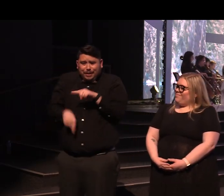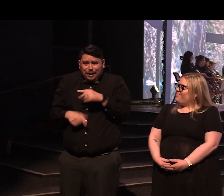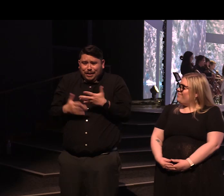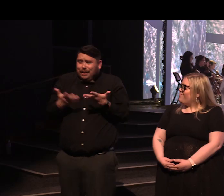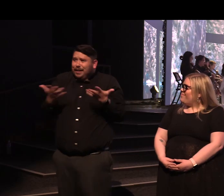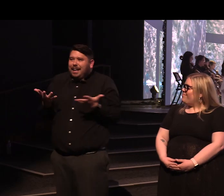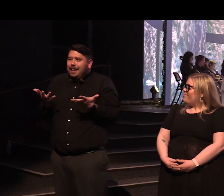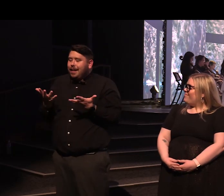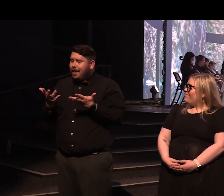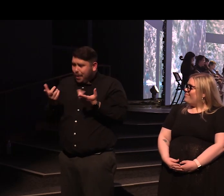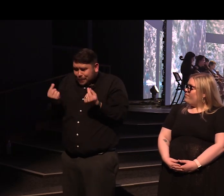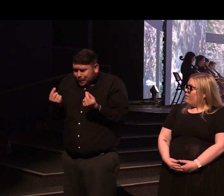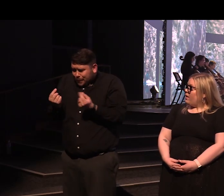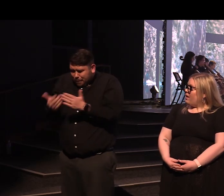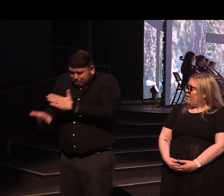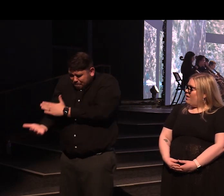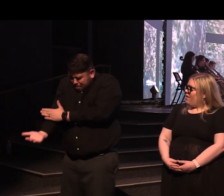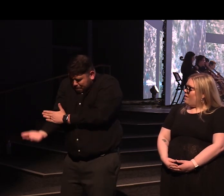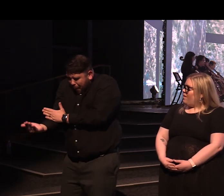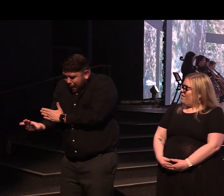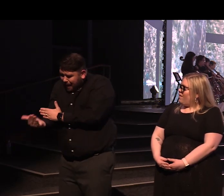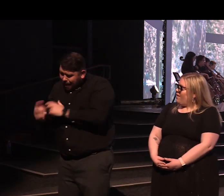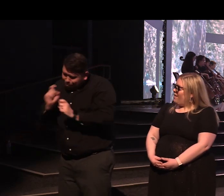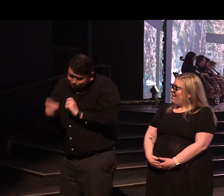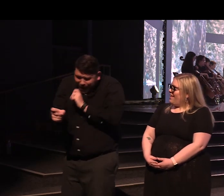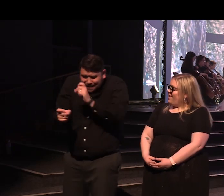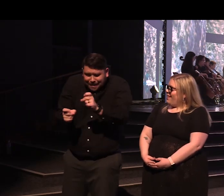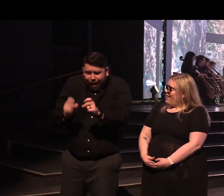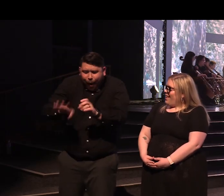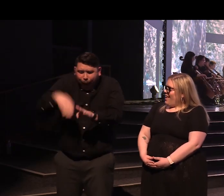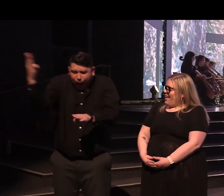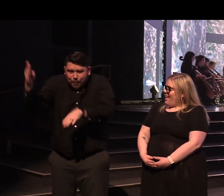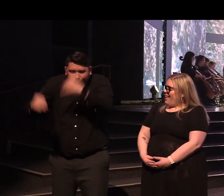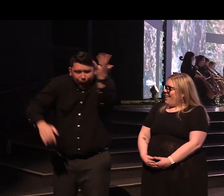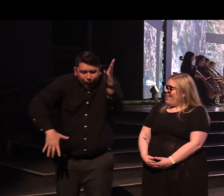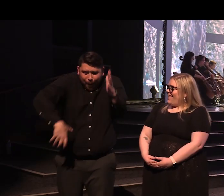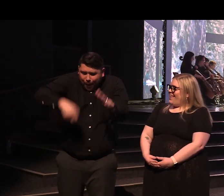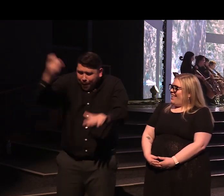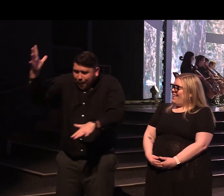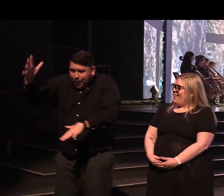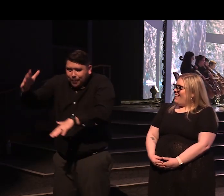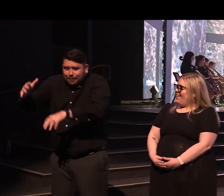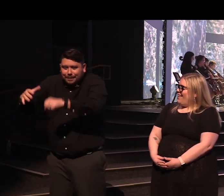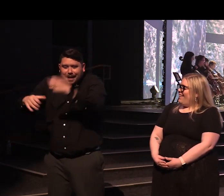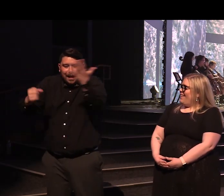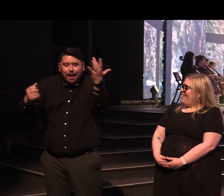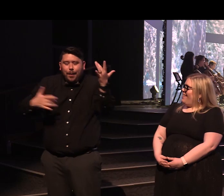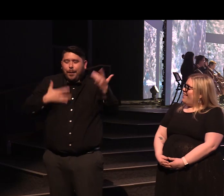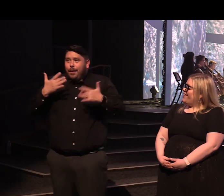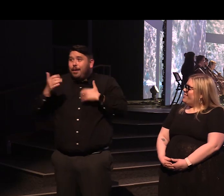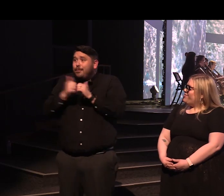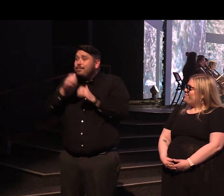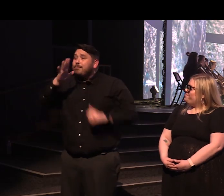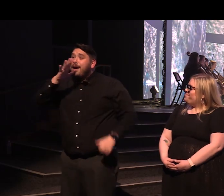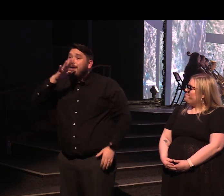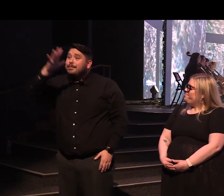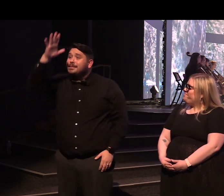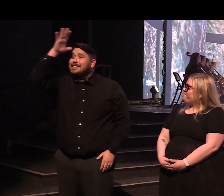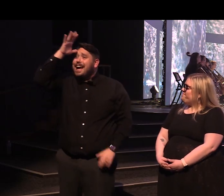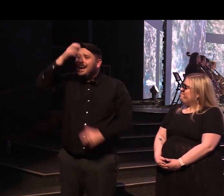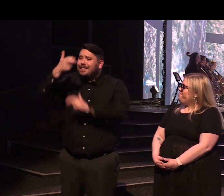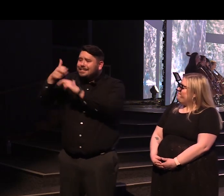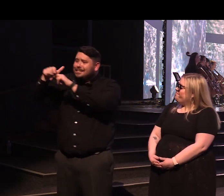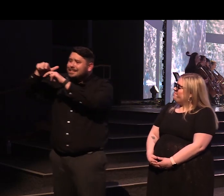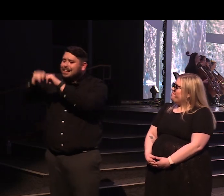be tearing into presents long before the break of dawn, with mom